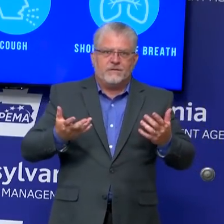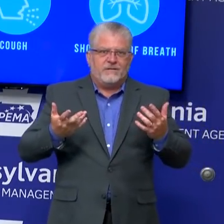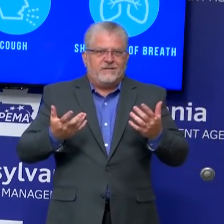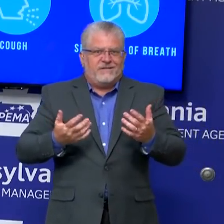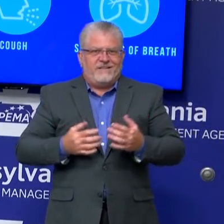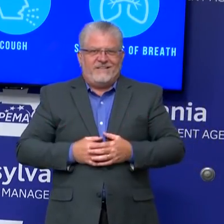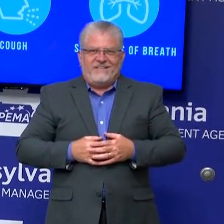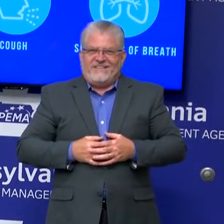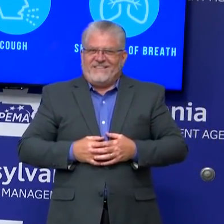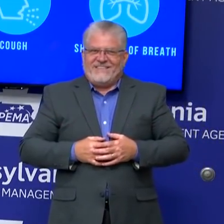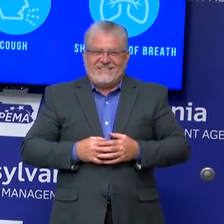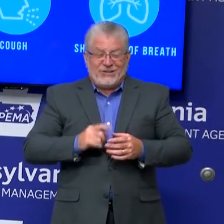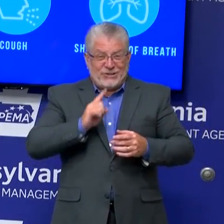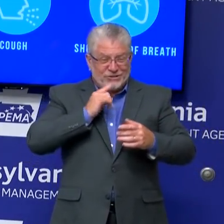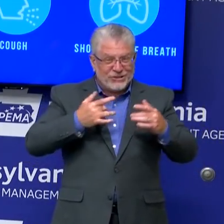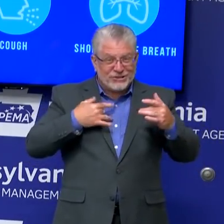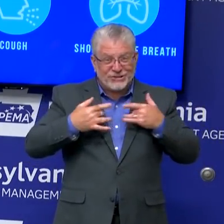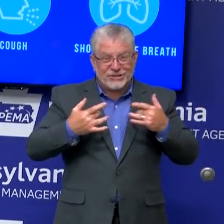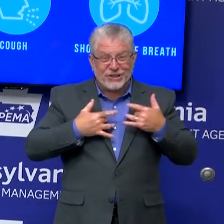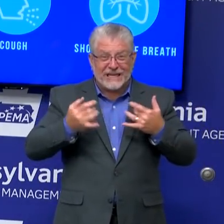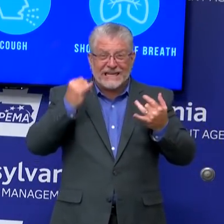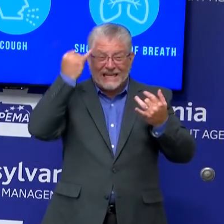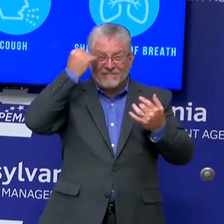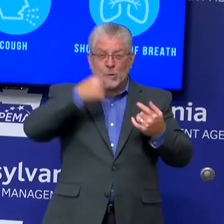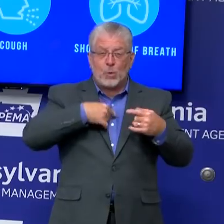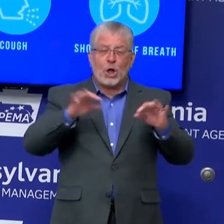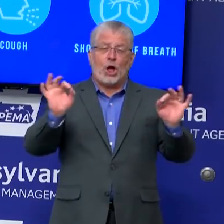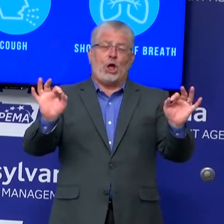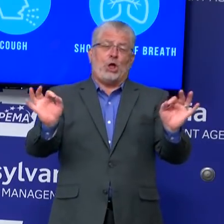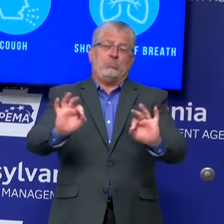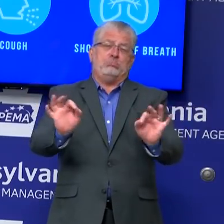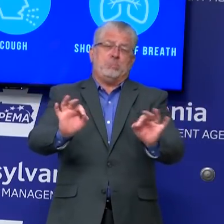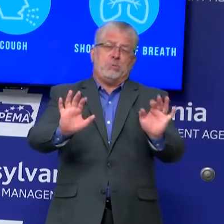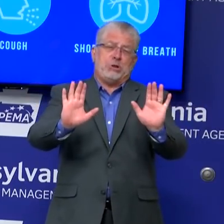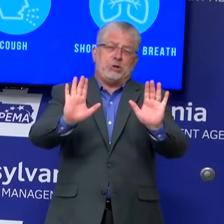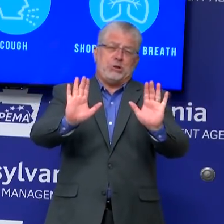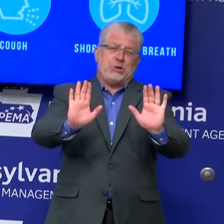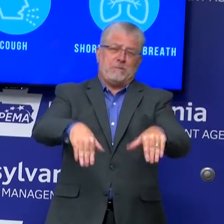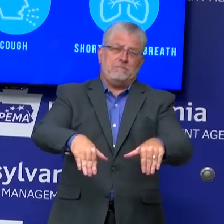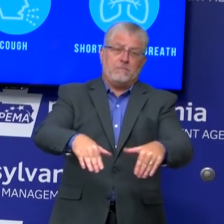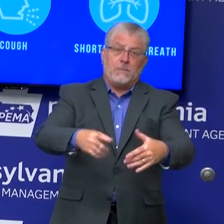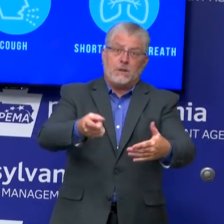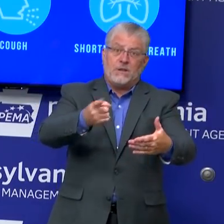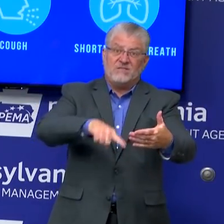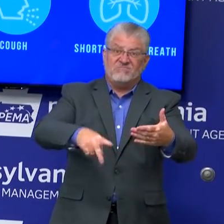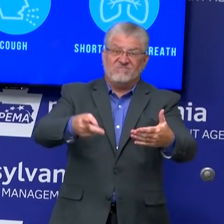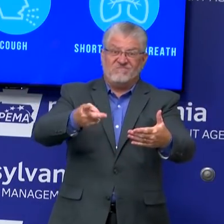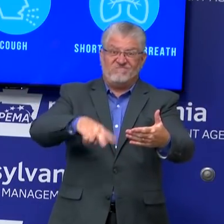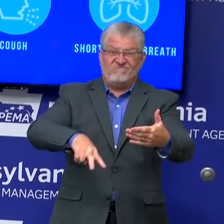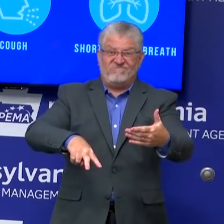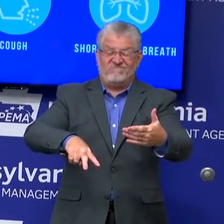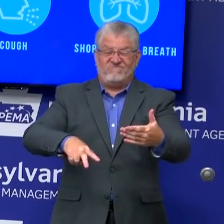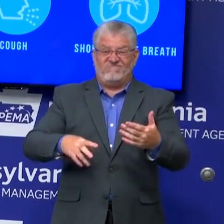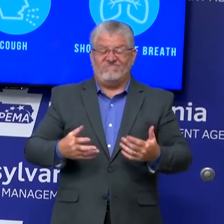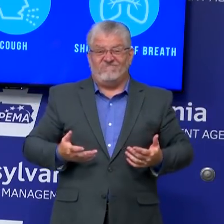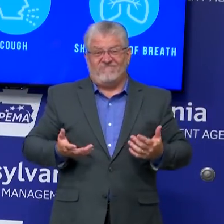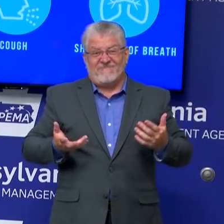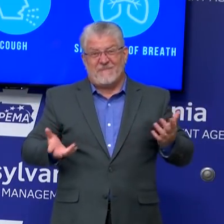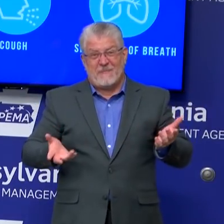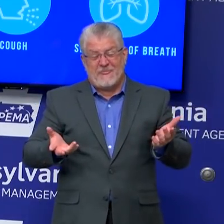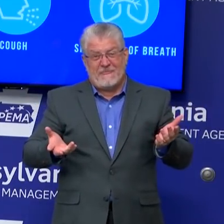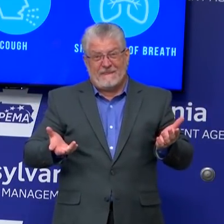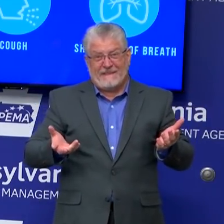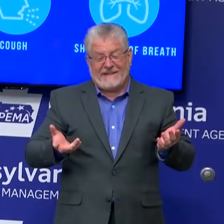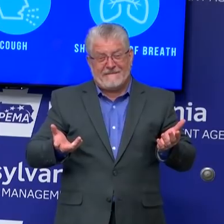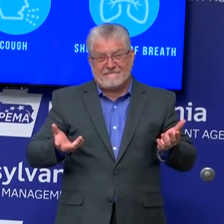now that if we do not act decisively in these next 6 weeks, we may not be in the favorable terrain we